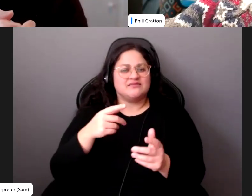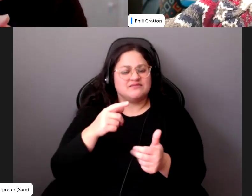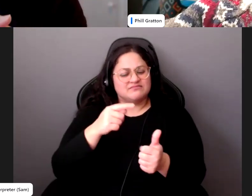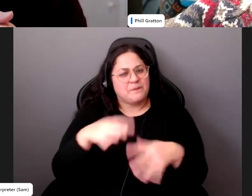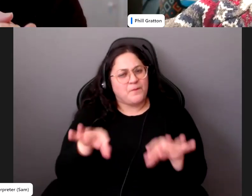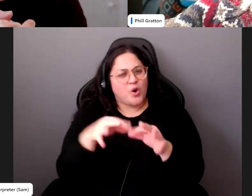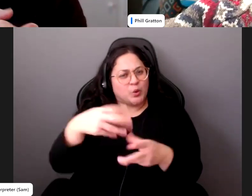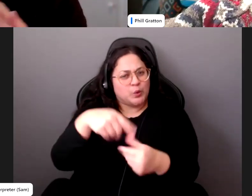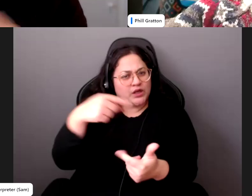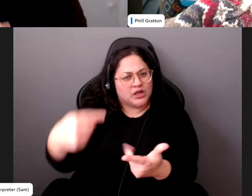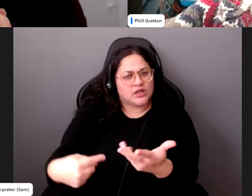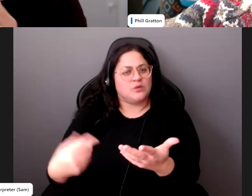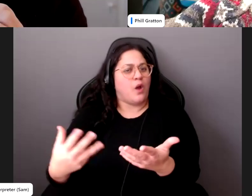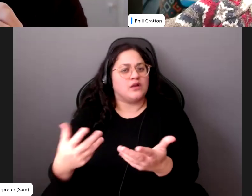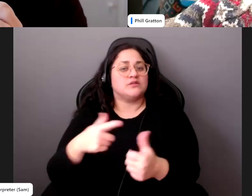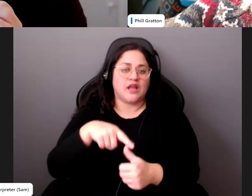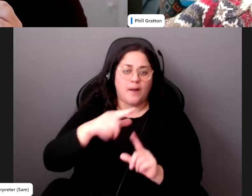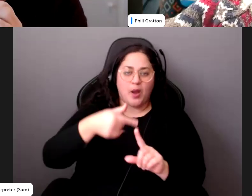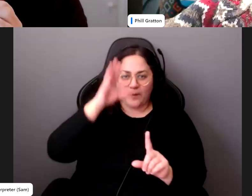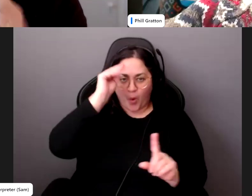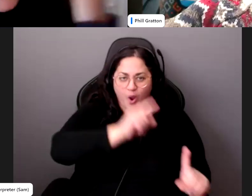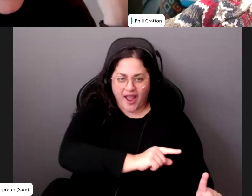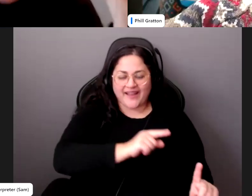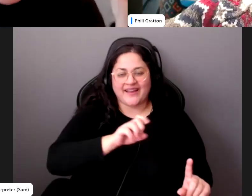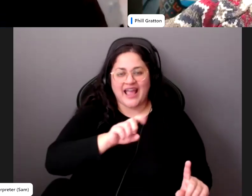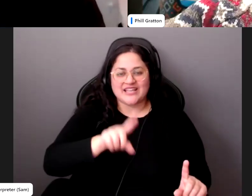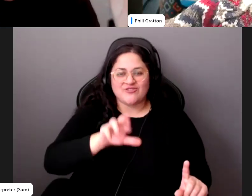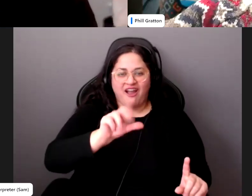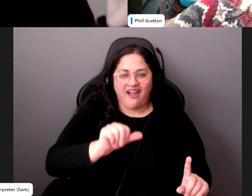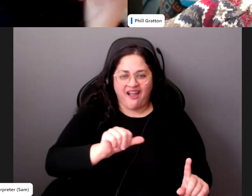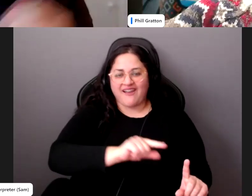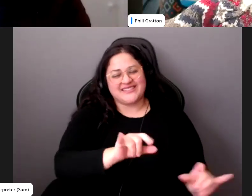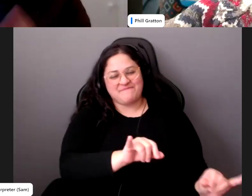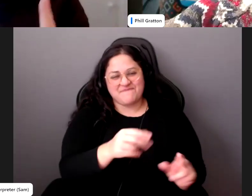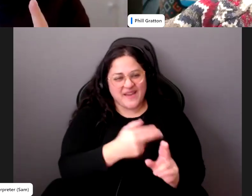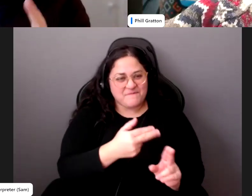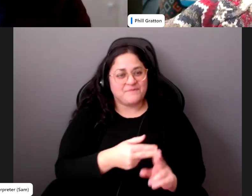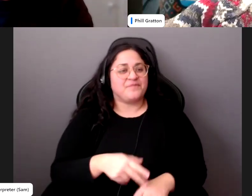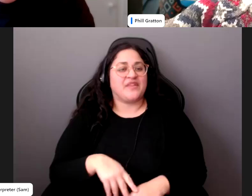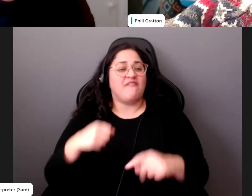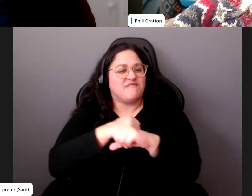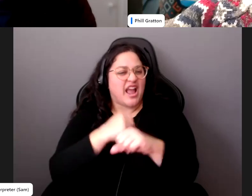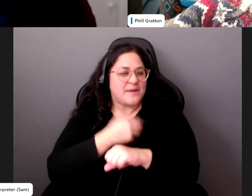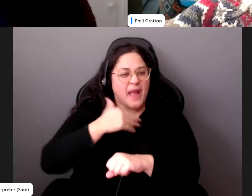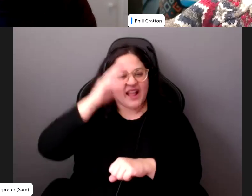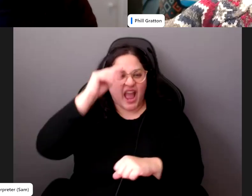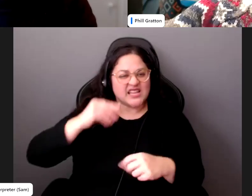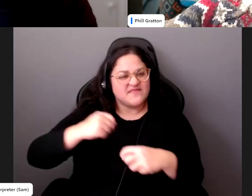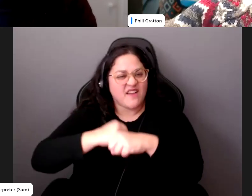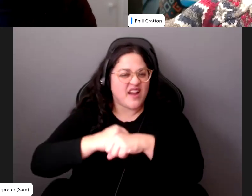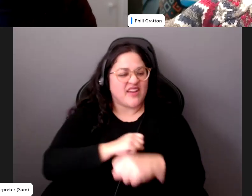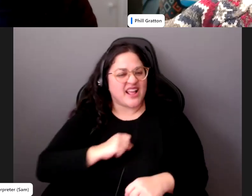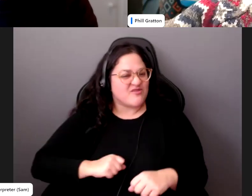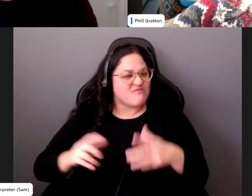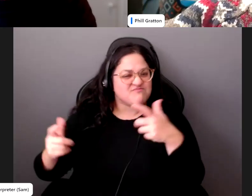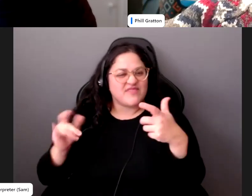just loved. It's made putting him to bed a lot easier now. I don't have to think of some really creative story, although I still do that. So it really is